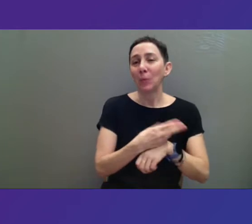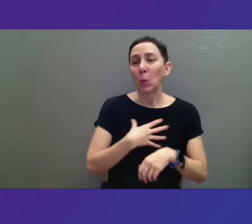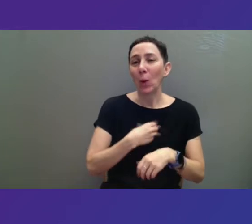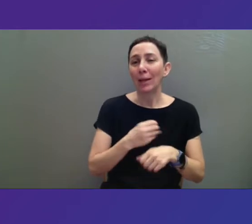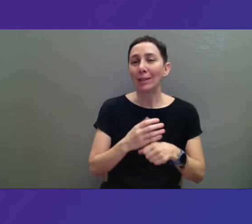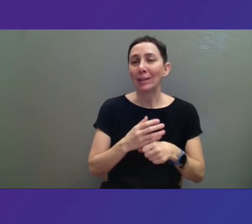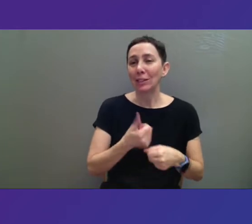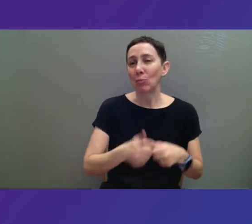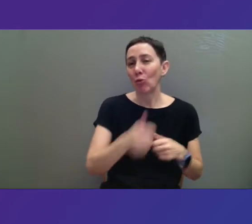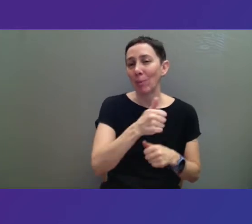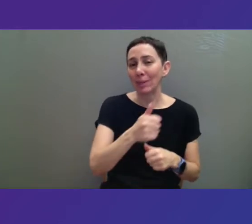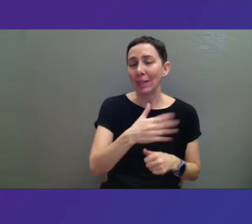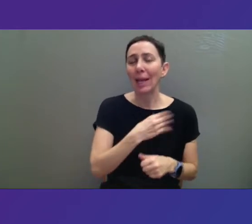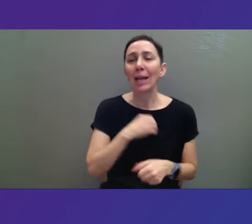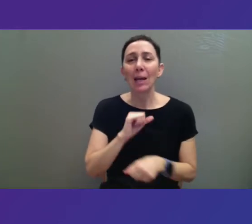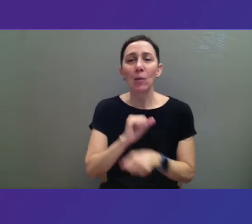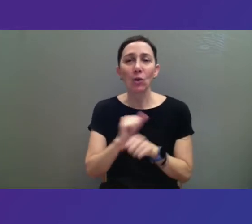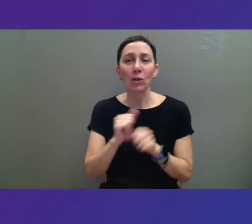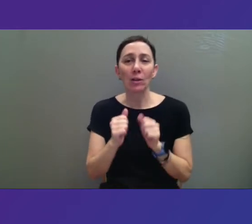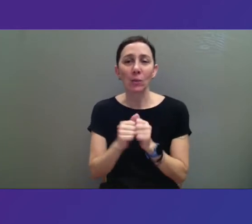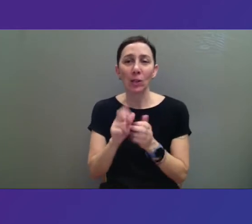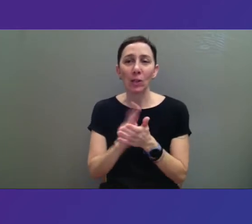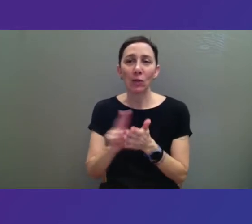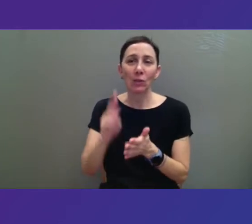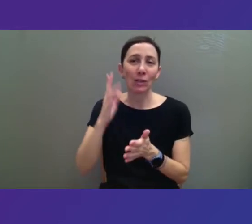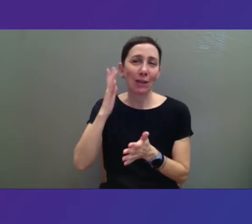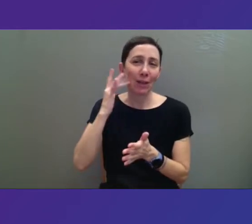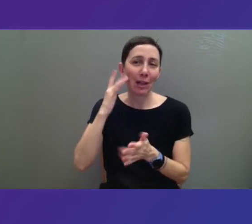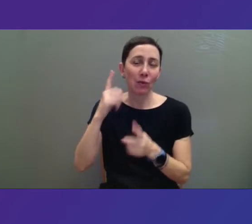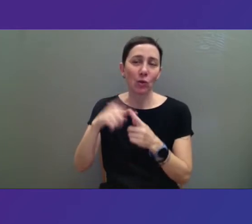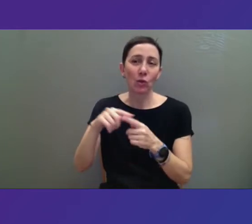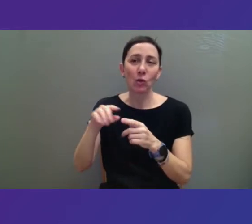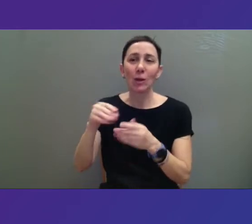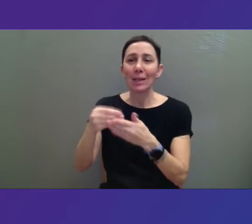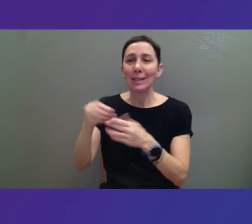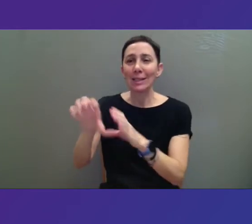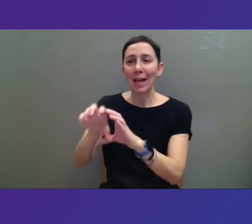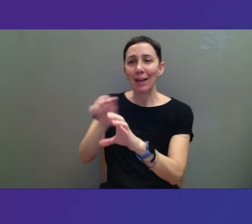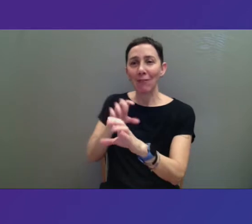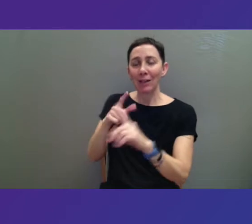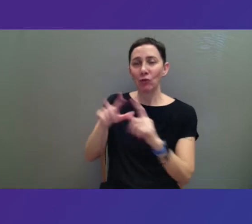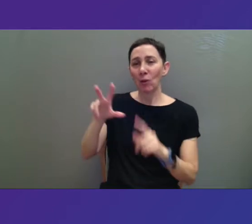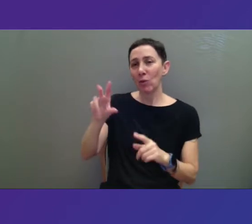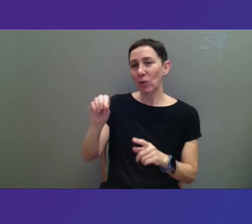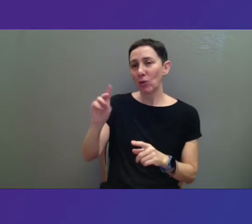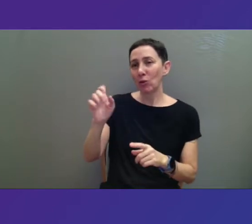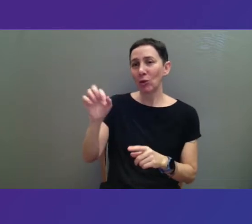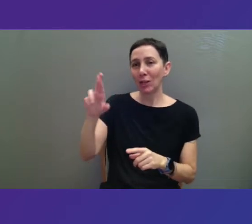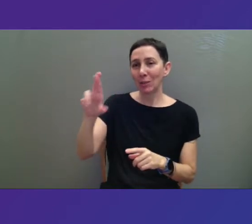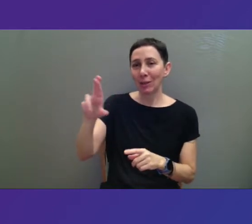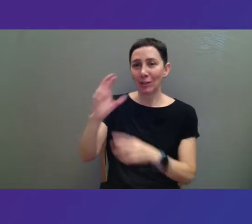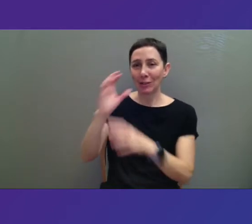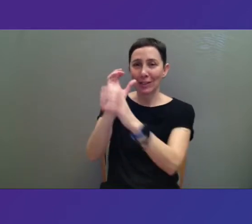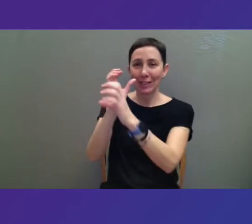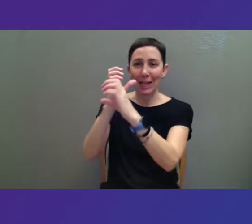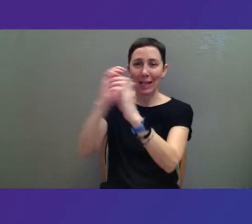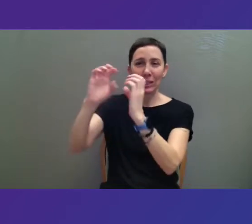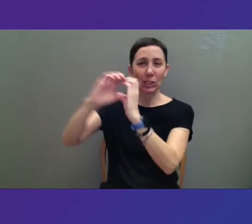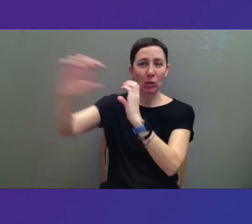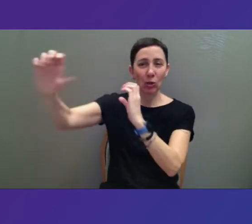of California to divest from the 30-meter telescope, which is slated to be built on Mauna Kea, which is our sacred